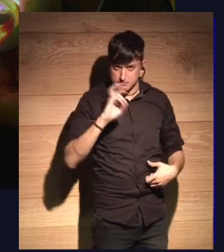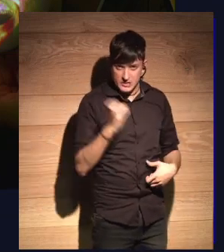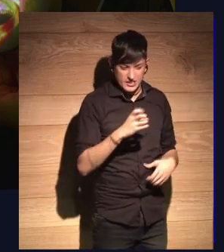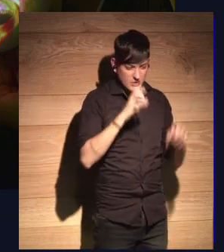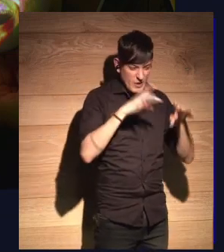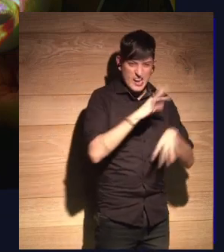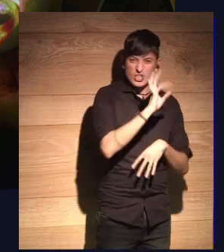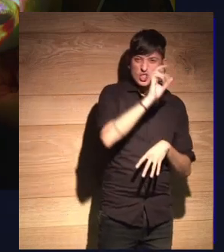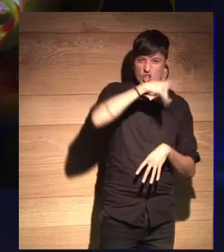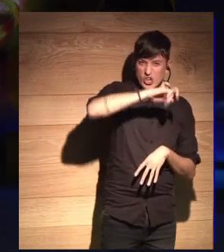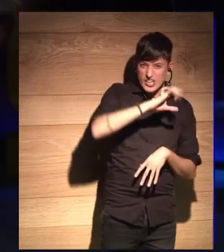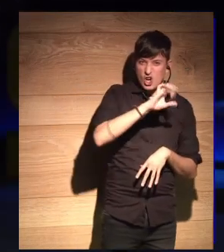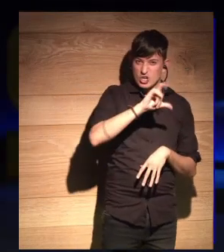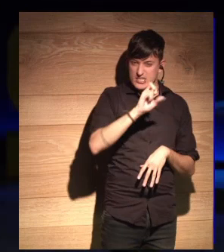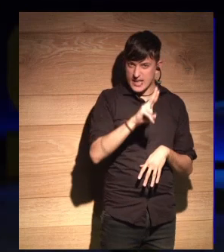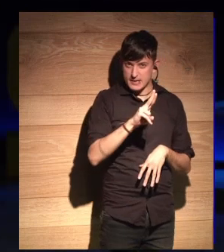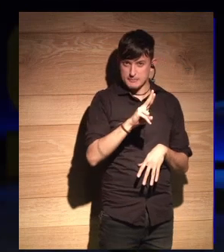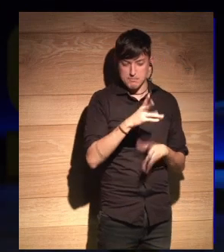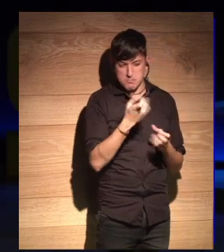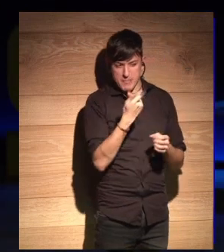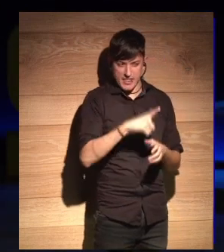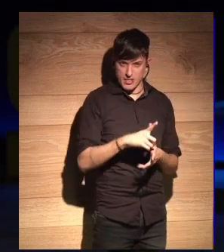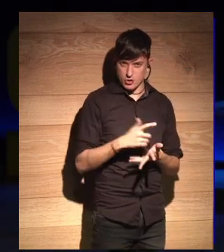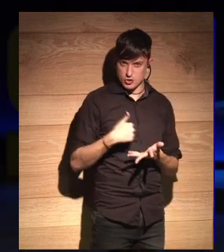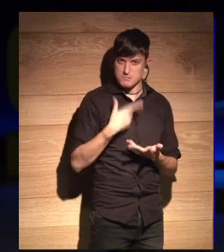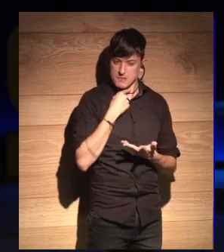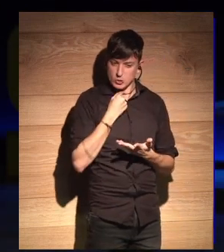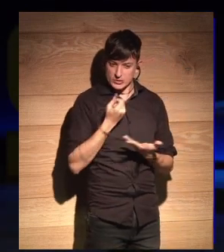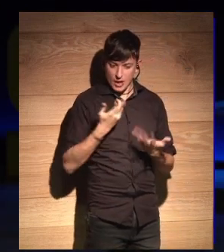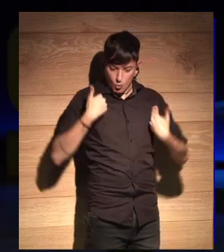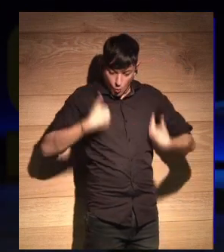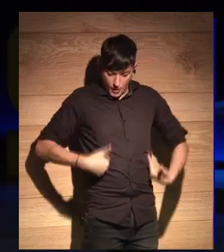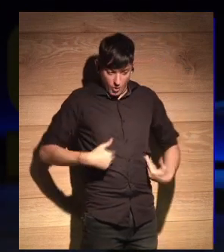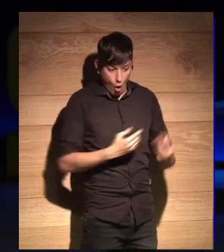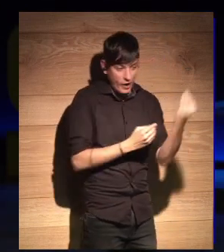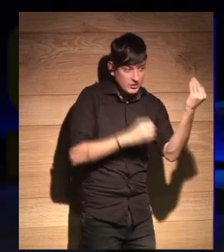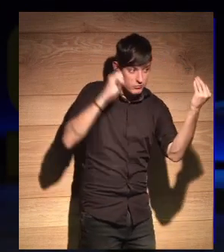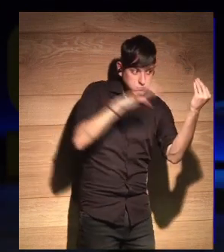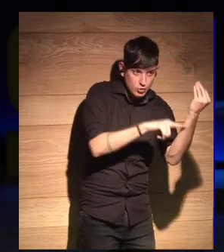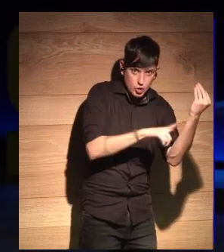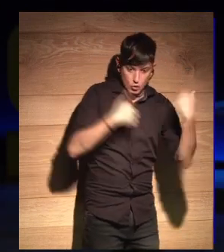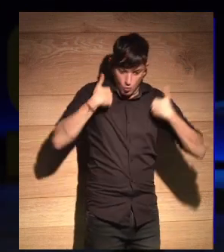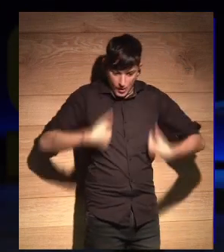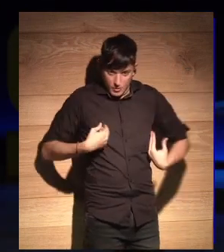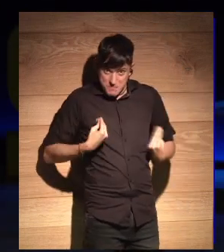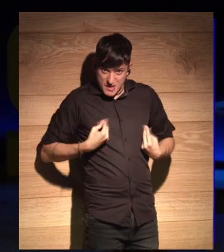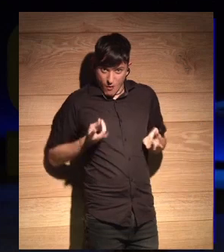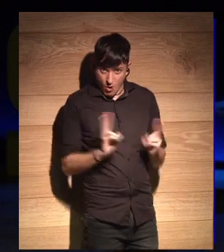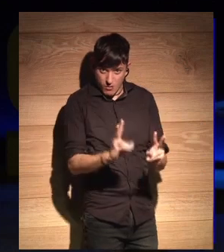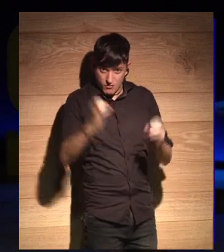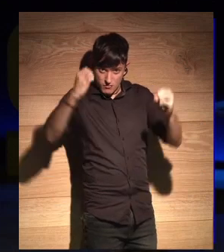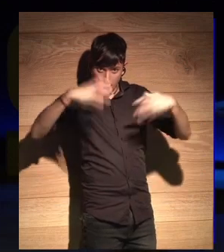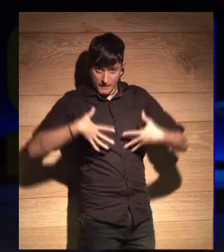a live body instead of just an object. And I wanted to see now if I could take an object and actually really make it human and